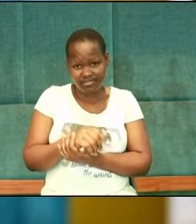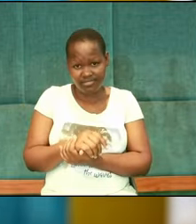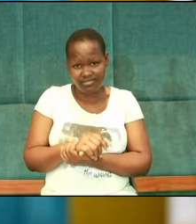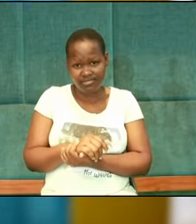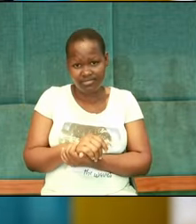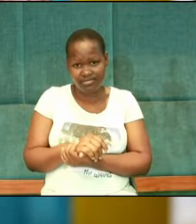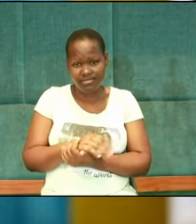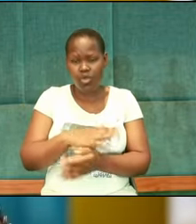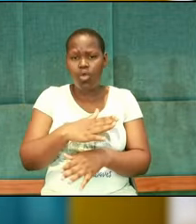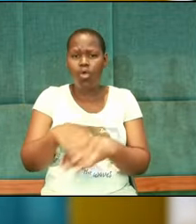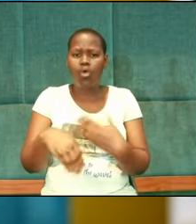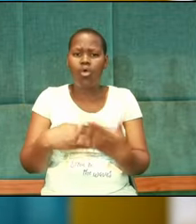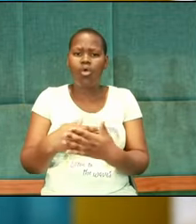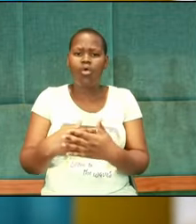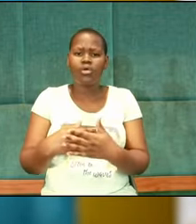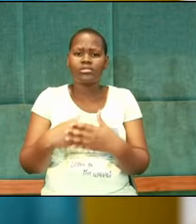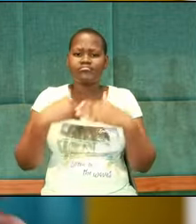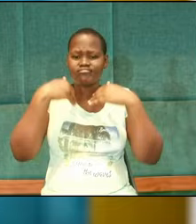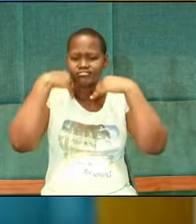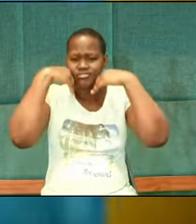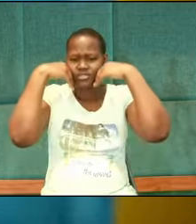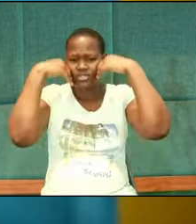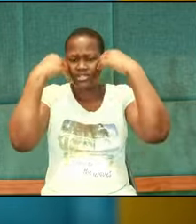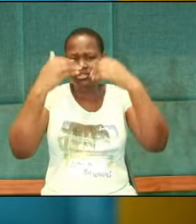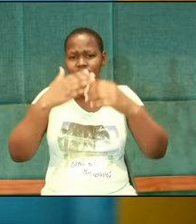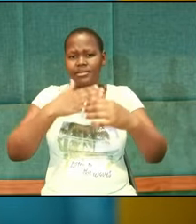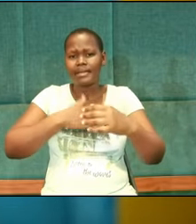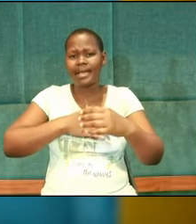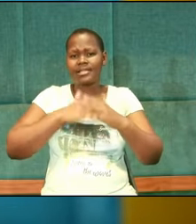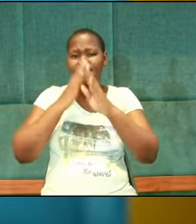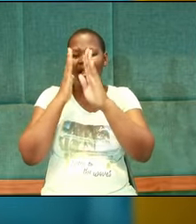all my stress that day, I must hide it.